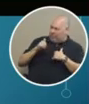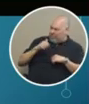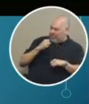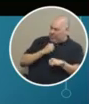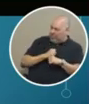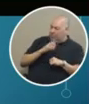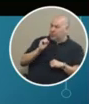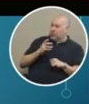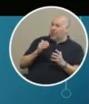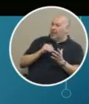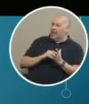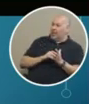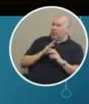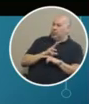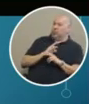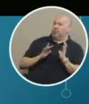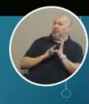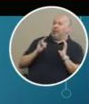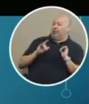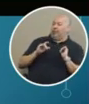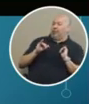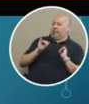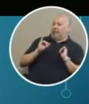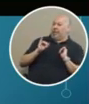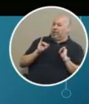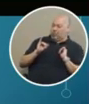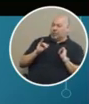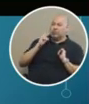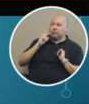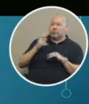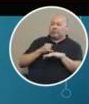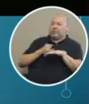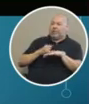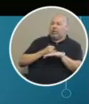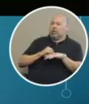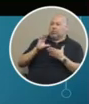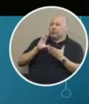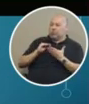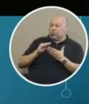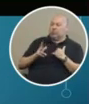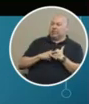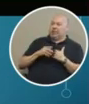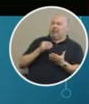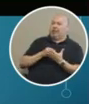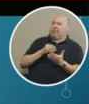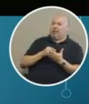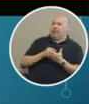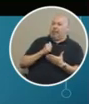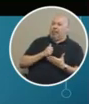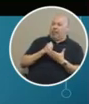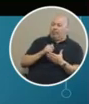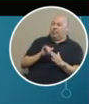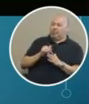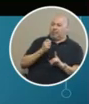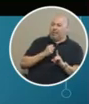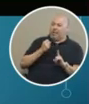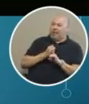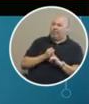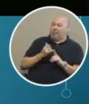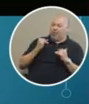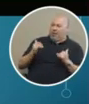So again, taking advantage of the low interest rates, we were able to save a little bit on the debt service side for the airport, which will help obviously with some of the impact they're